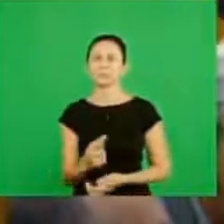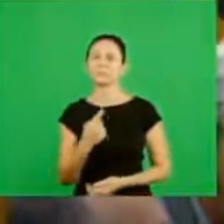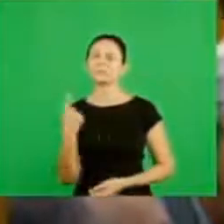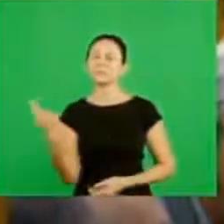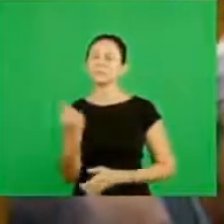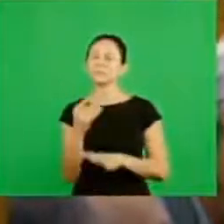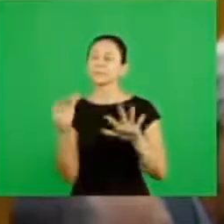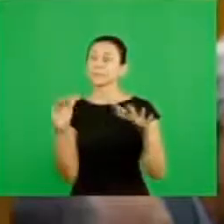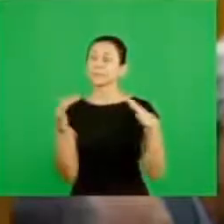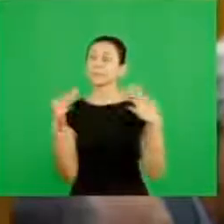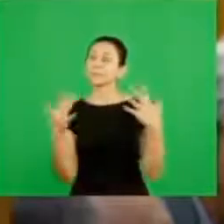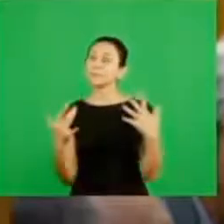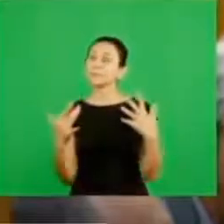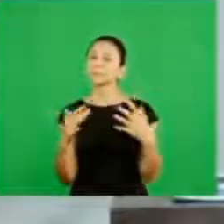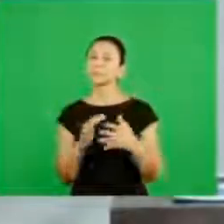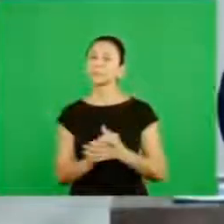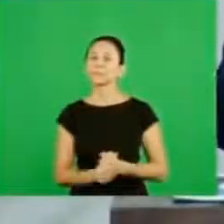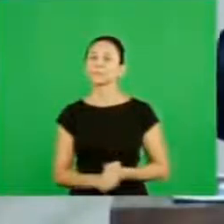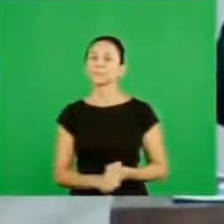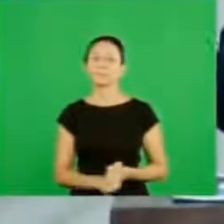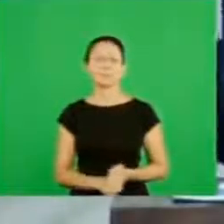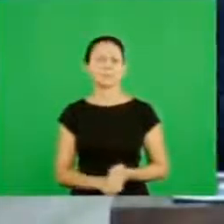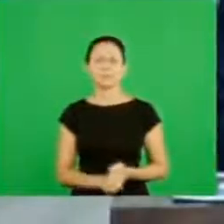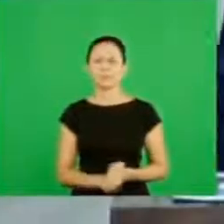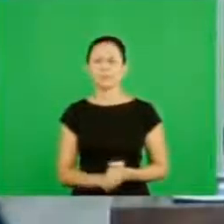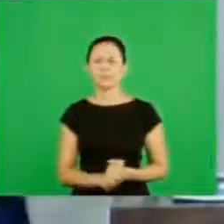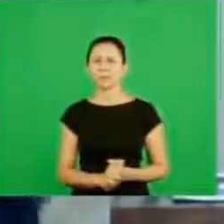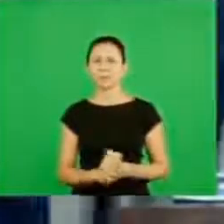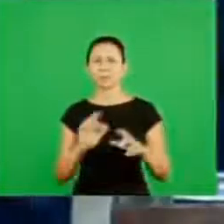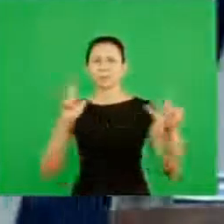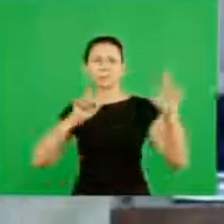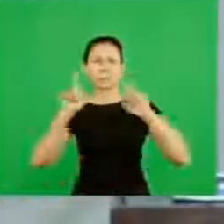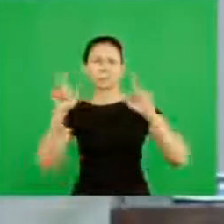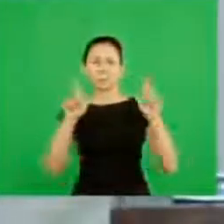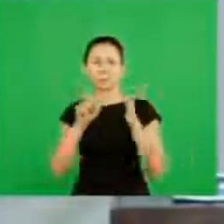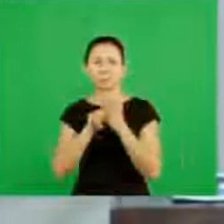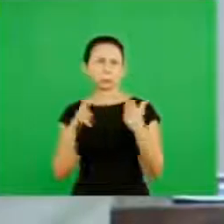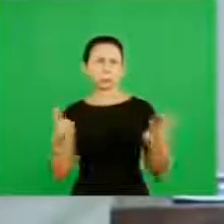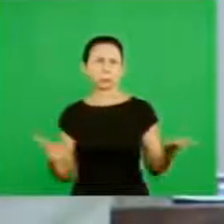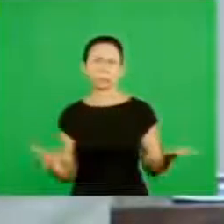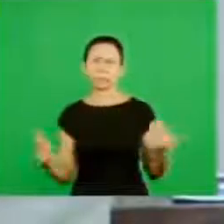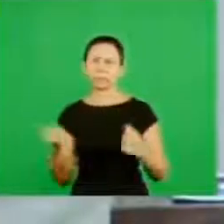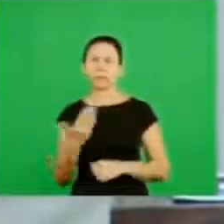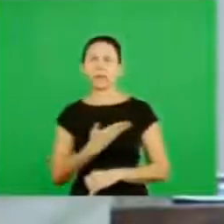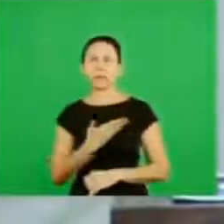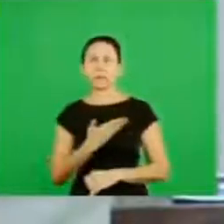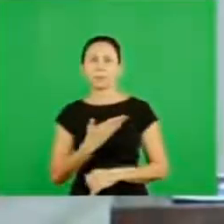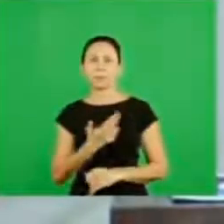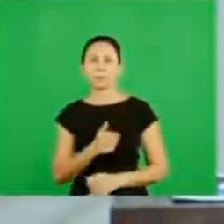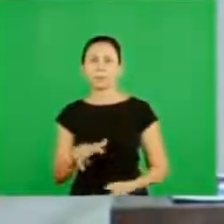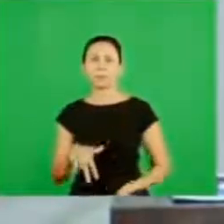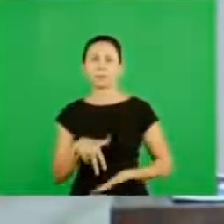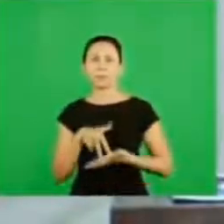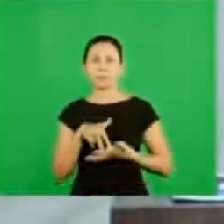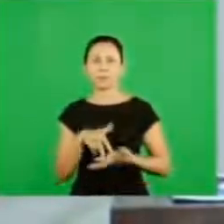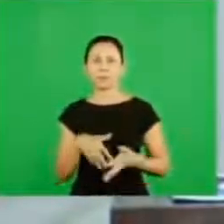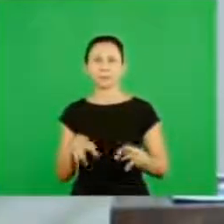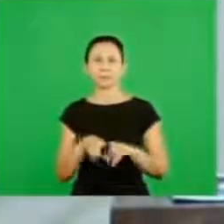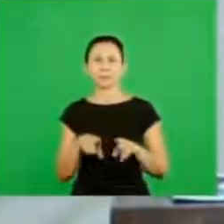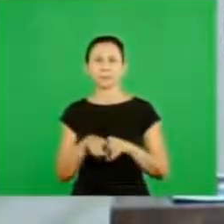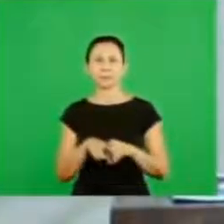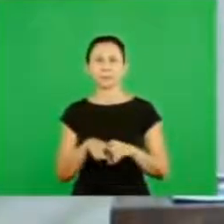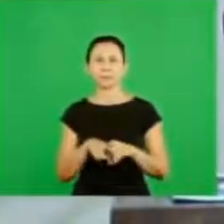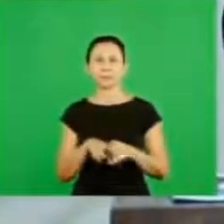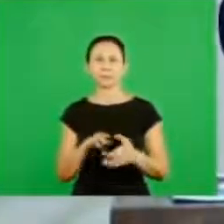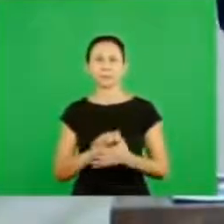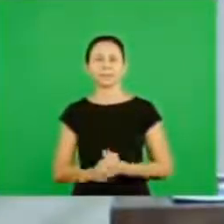our embrace, fraternal embrace. But to all those who are watching the journals, the